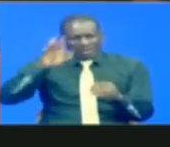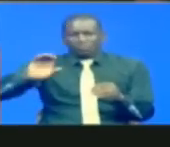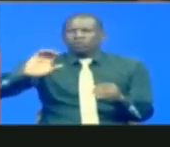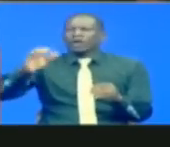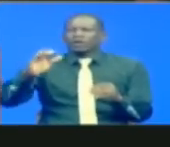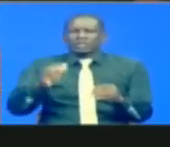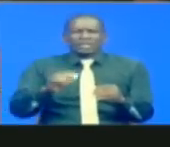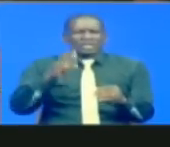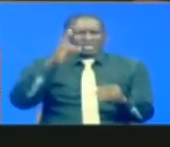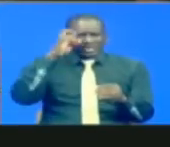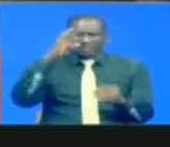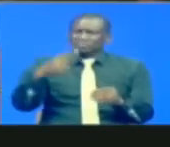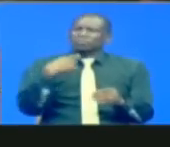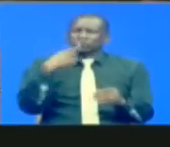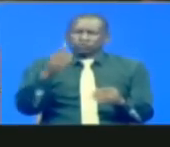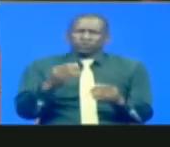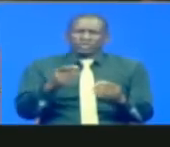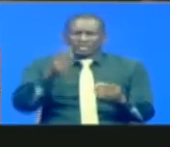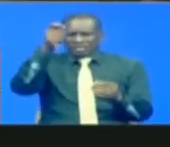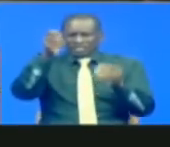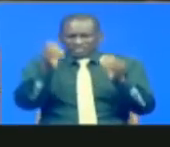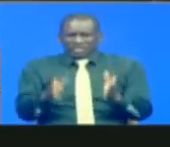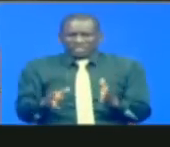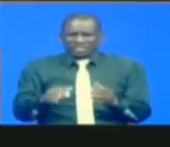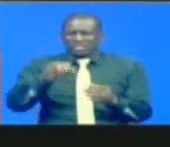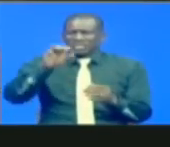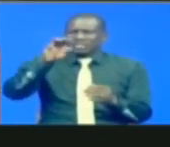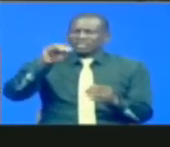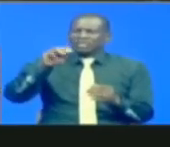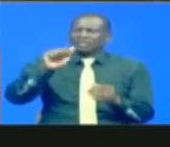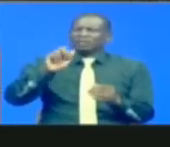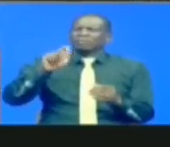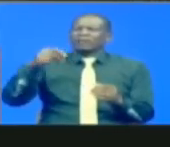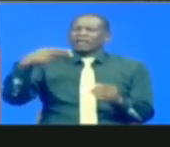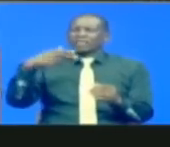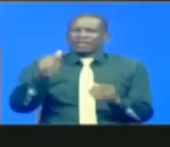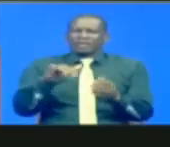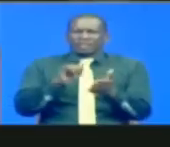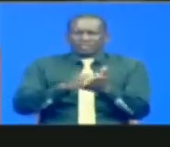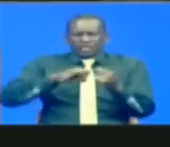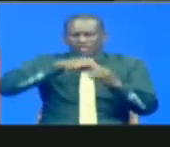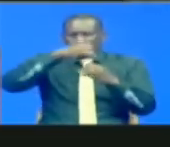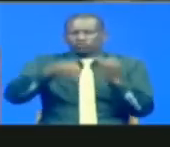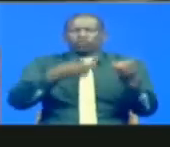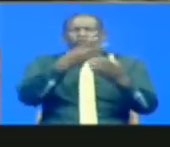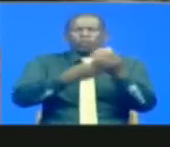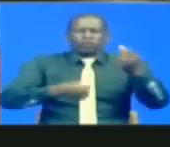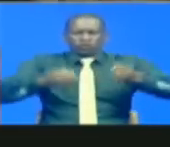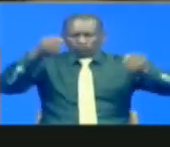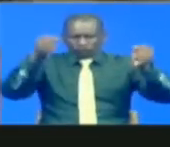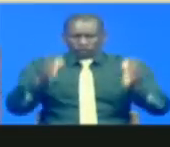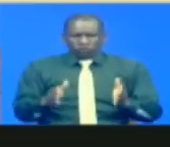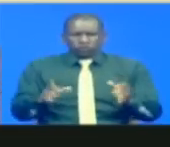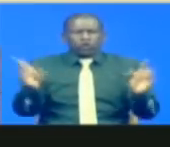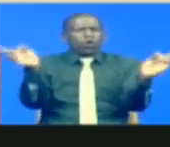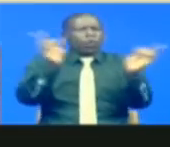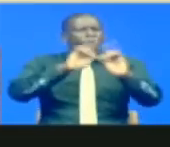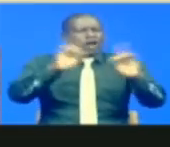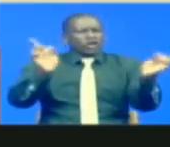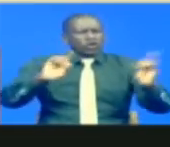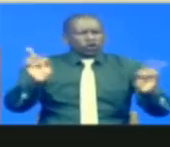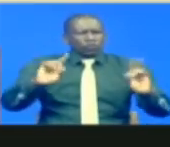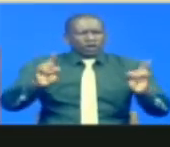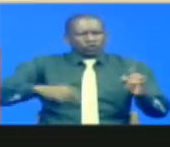The suspect told Senior Principal Magistrate Martha Mutuku that the insurance for both motor vehicles was not obtained by